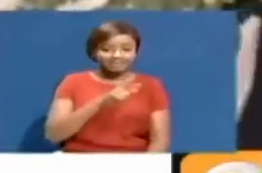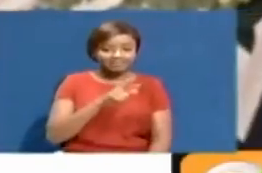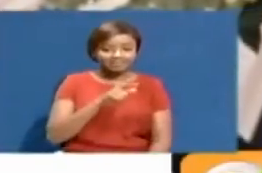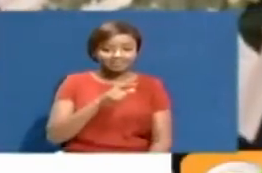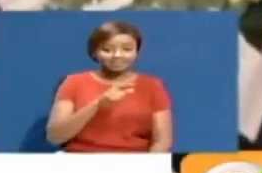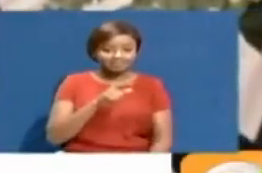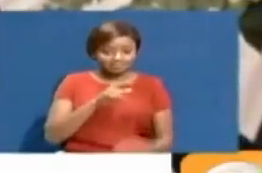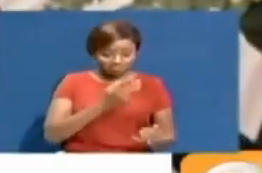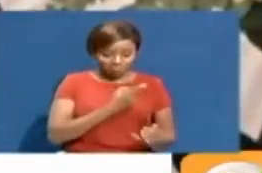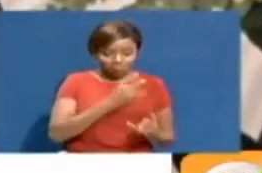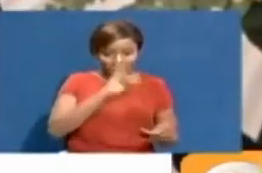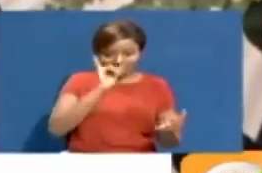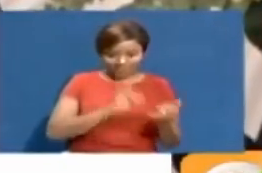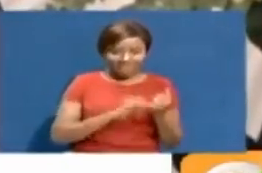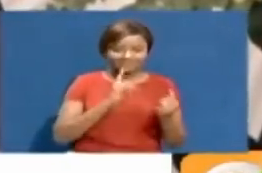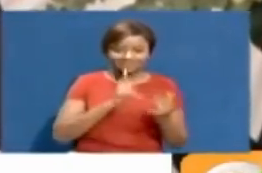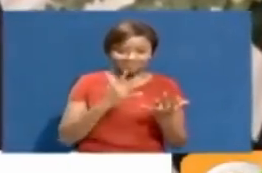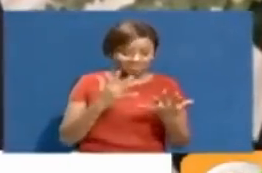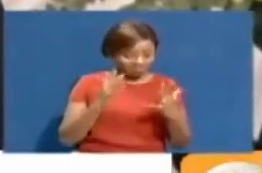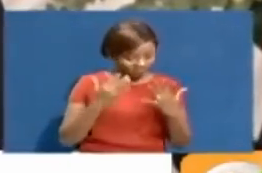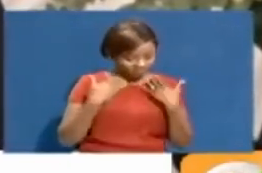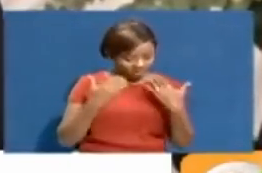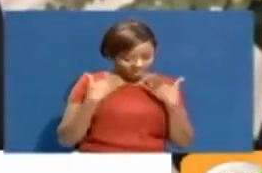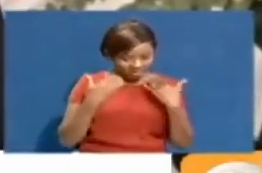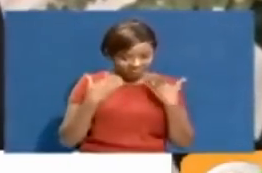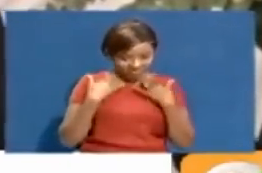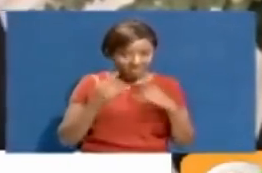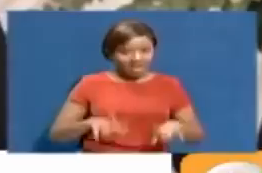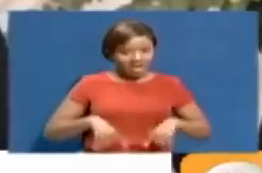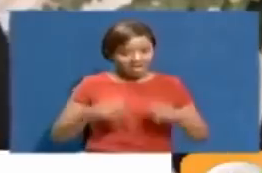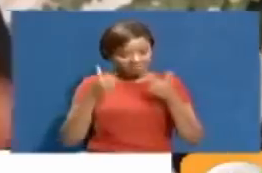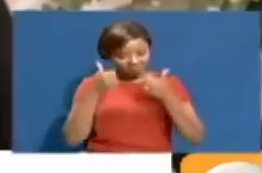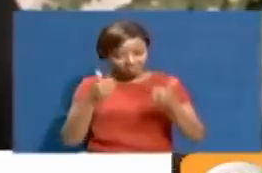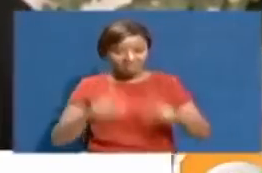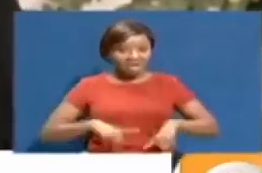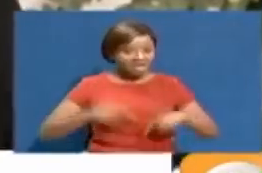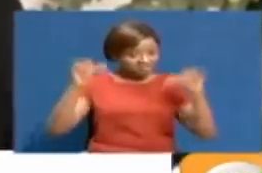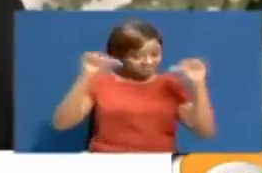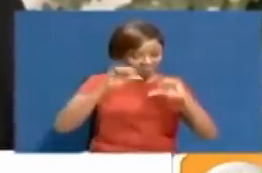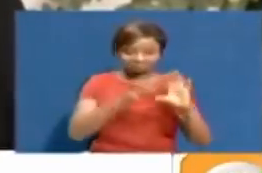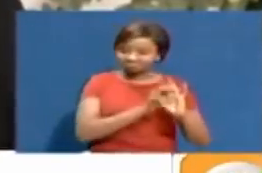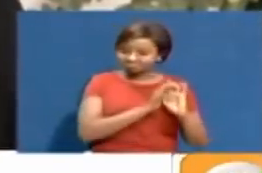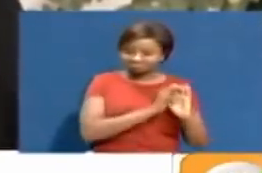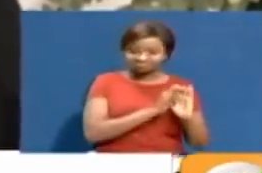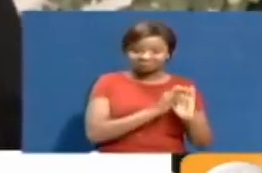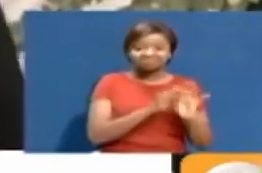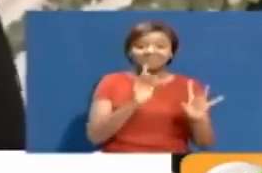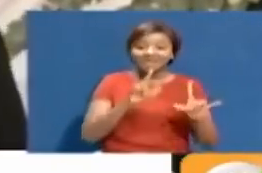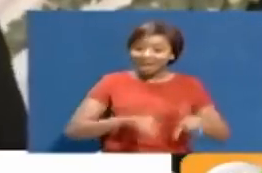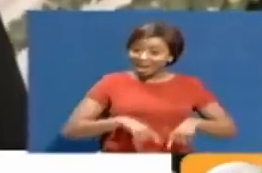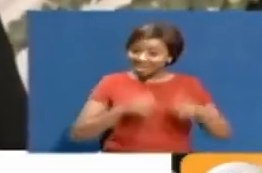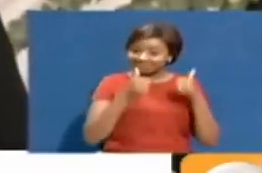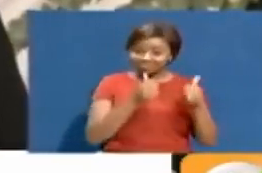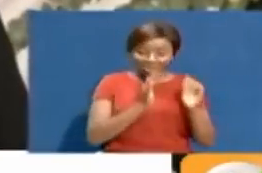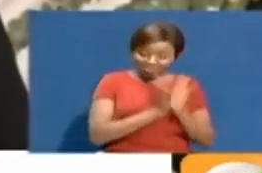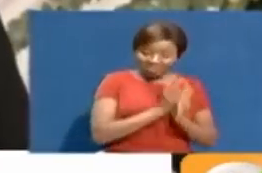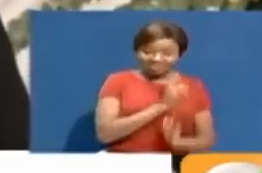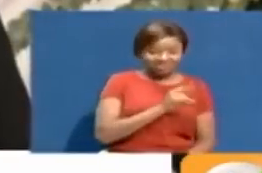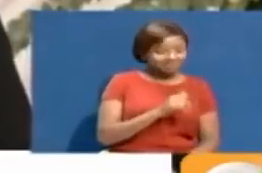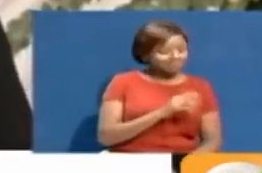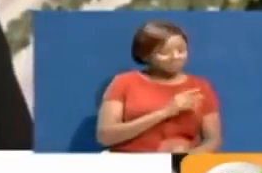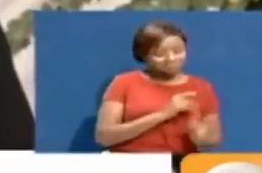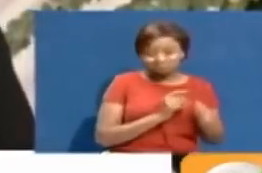for better or worse, the better for me was much longer than for